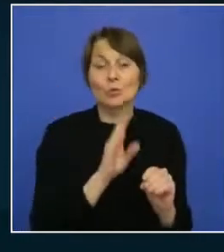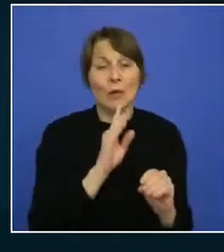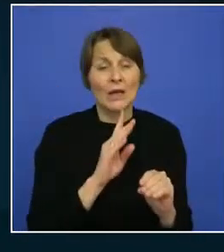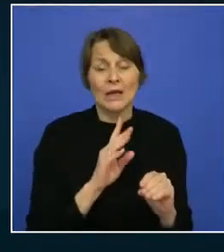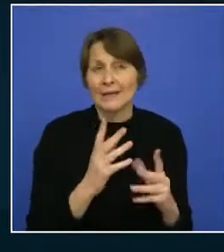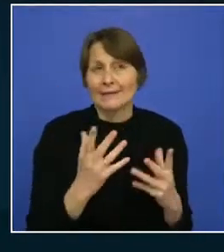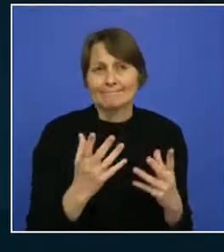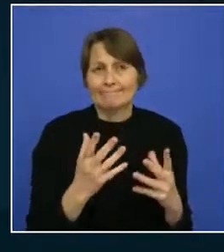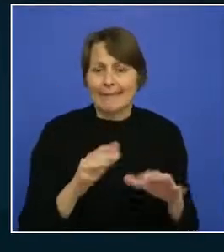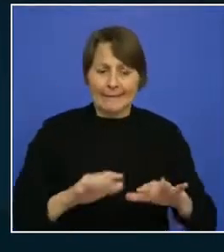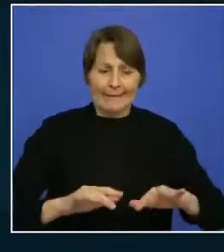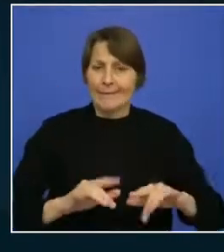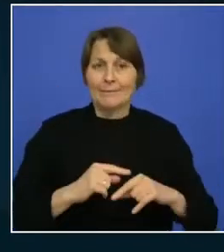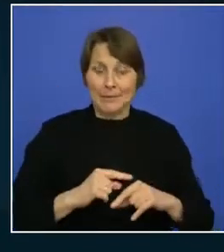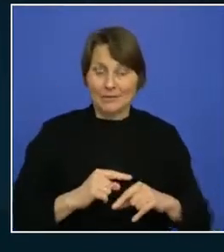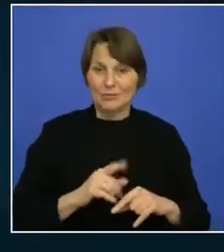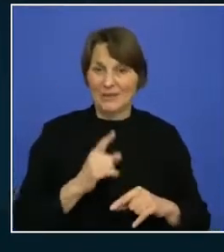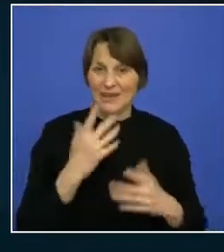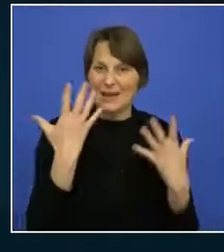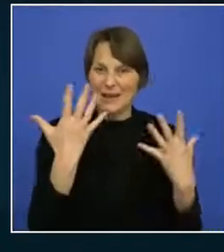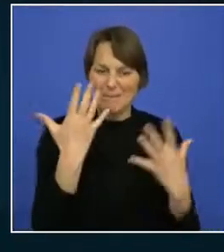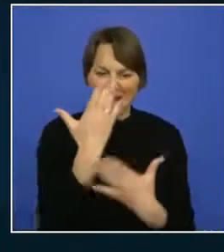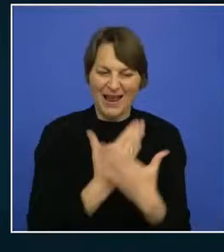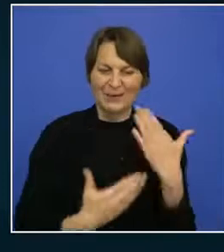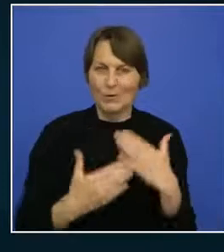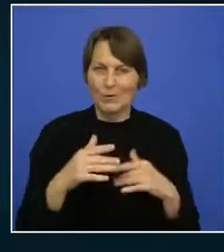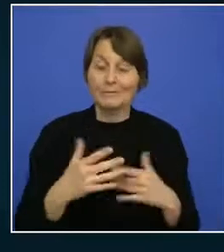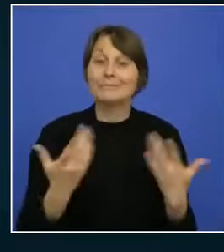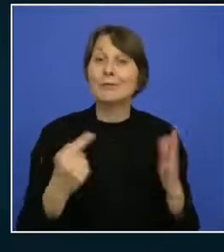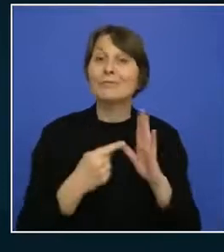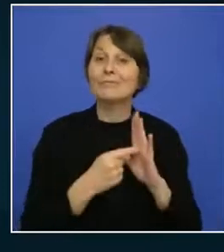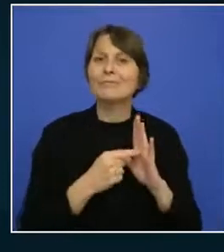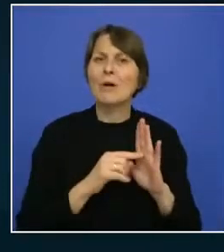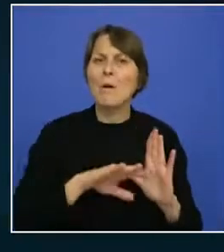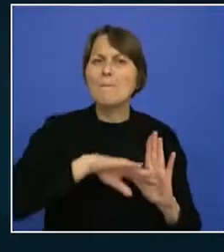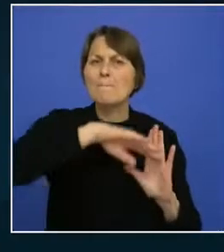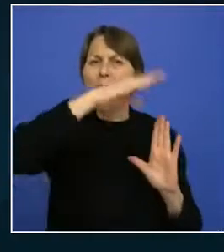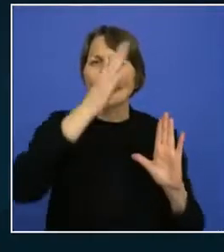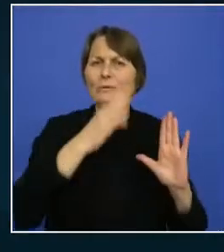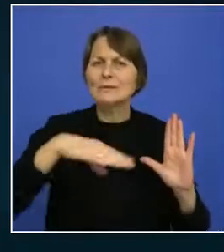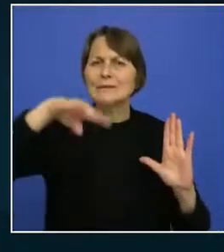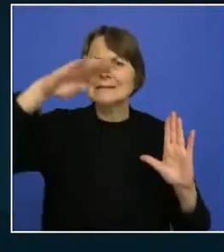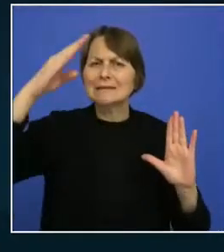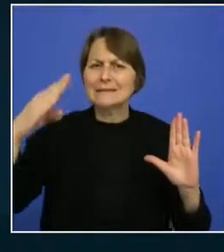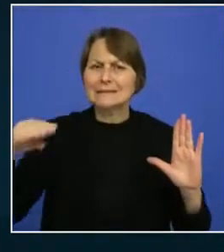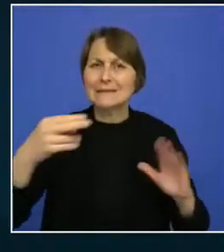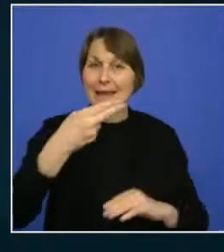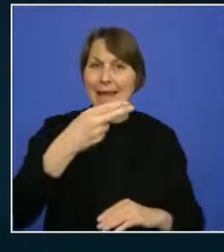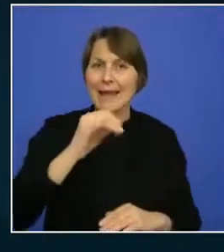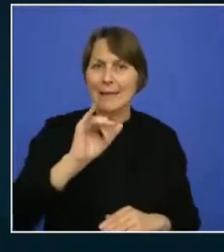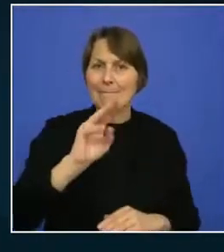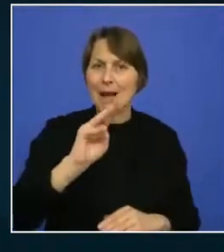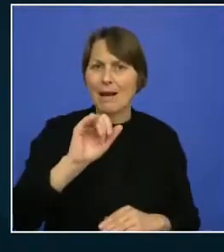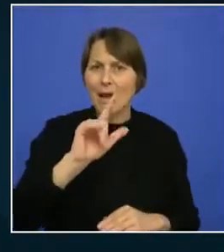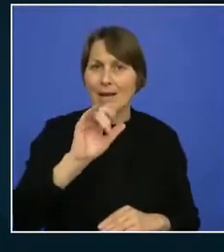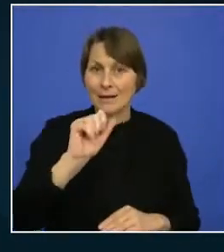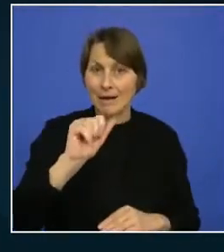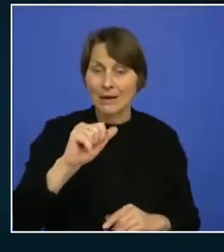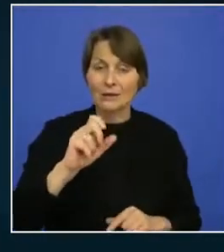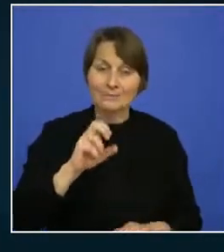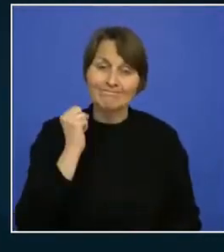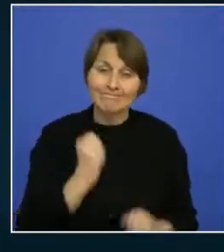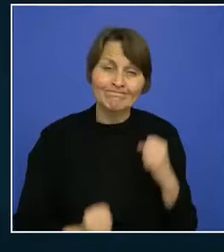the Himalayas, you collected data, you took observations, you wrote them down on pen and paper. They had some